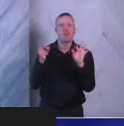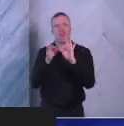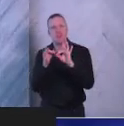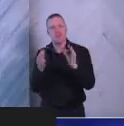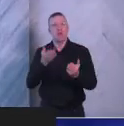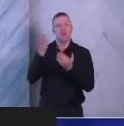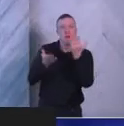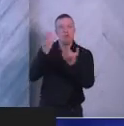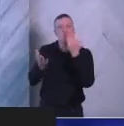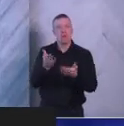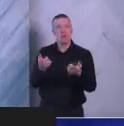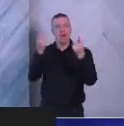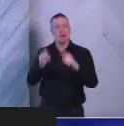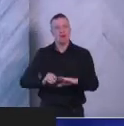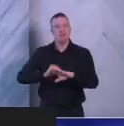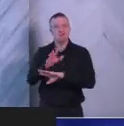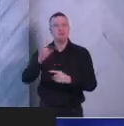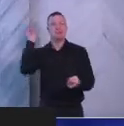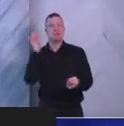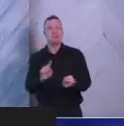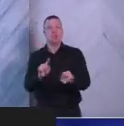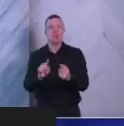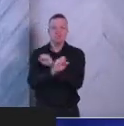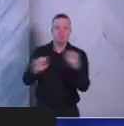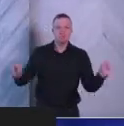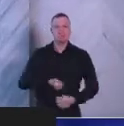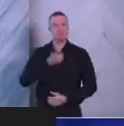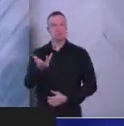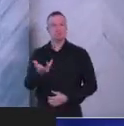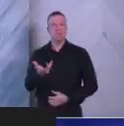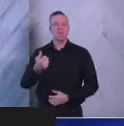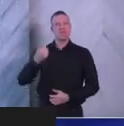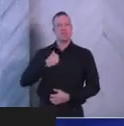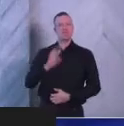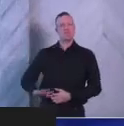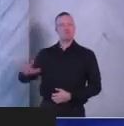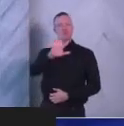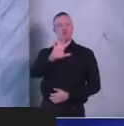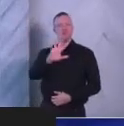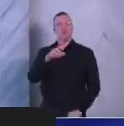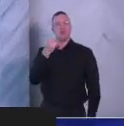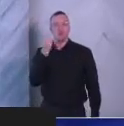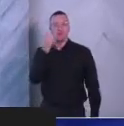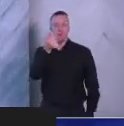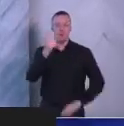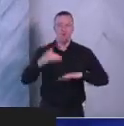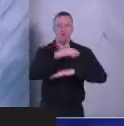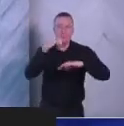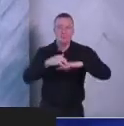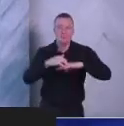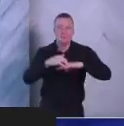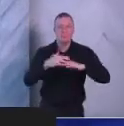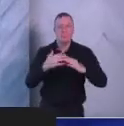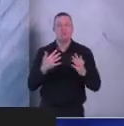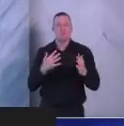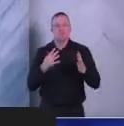that it would lead to a decrease in freedoms of speech. Canada is a country that, unless you are of Indigenous descent, we have all come